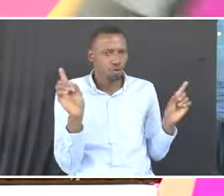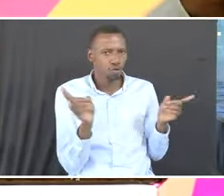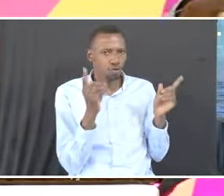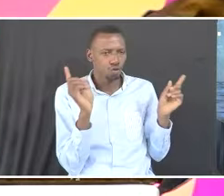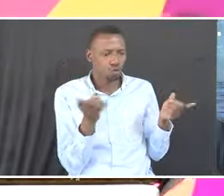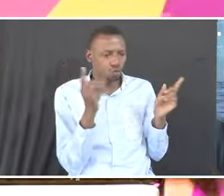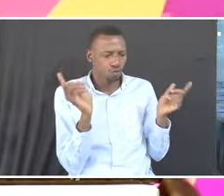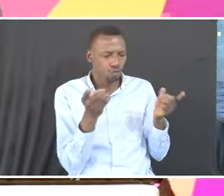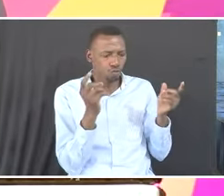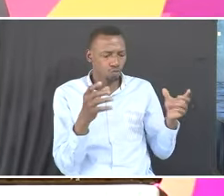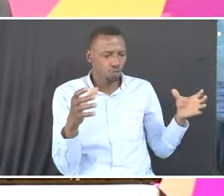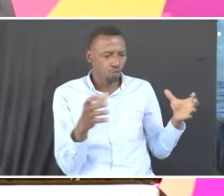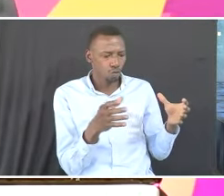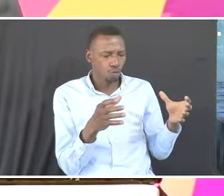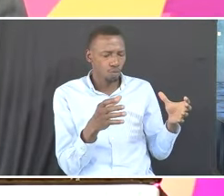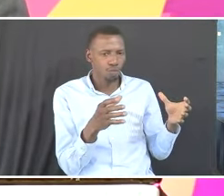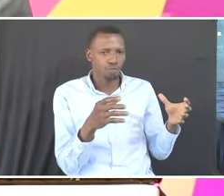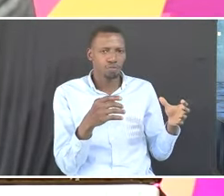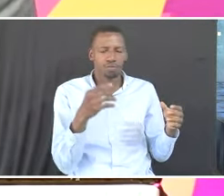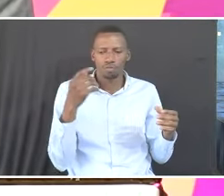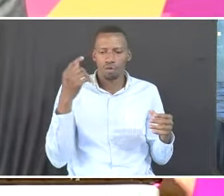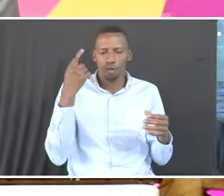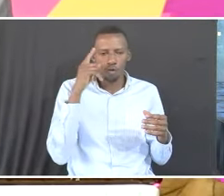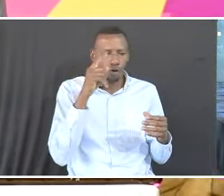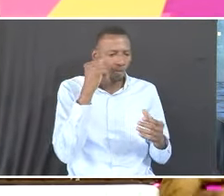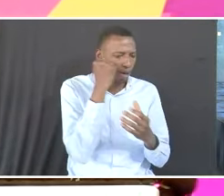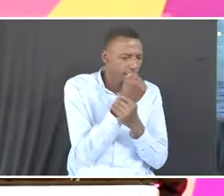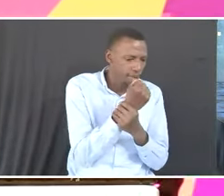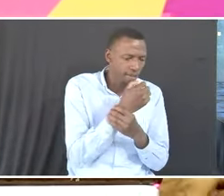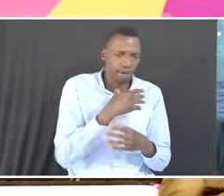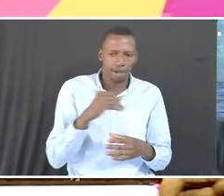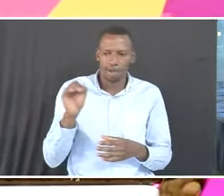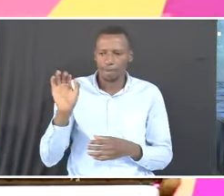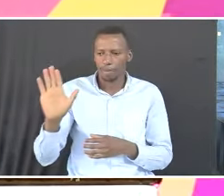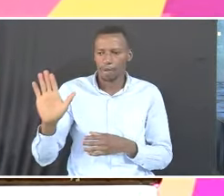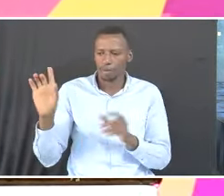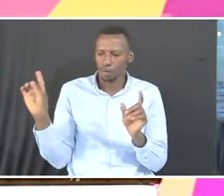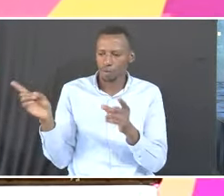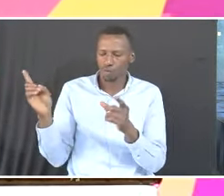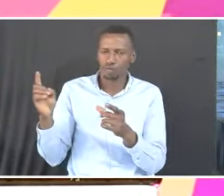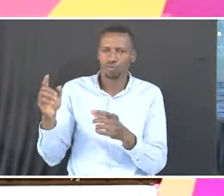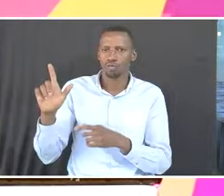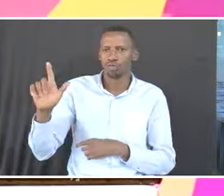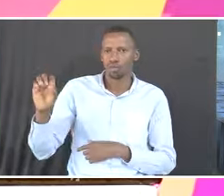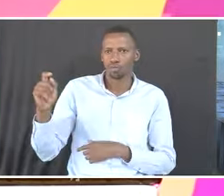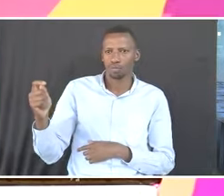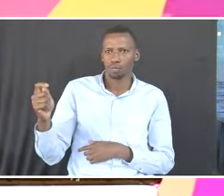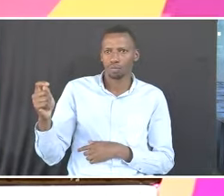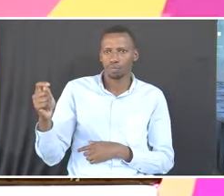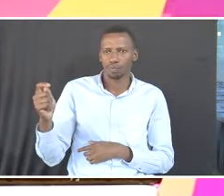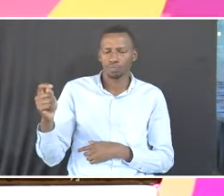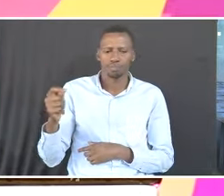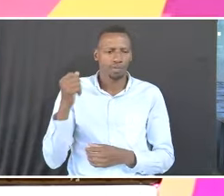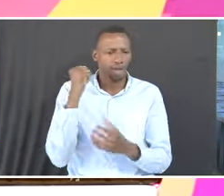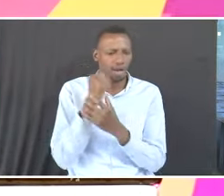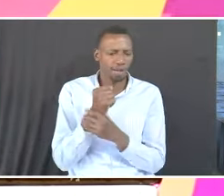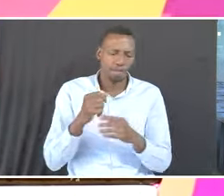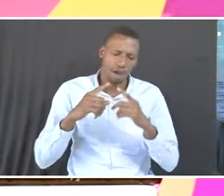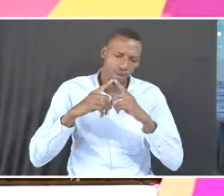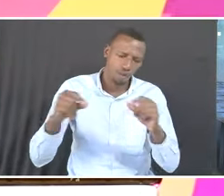the shepherds of Lot. And Abraham gave a suggestion, "Nephew, instead of us quarreling,